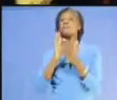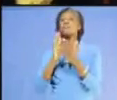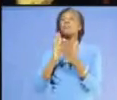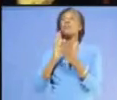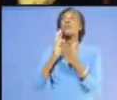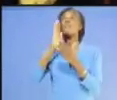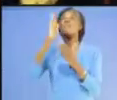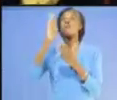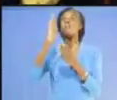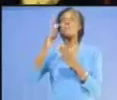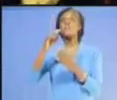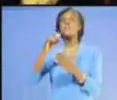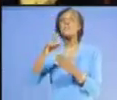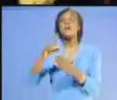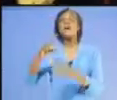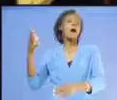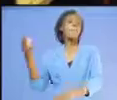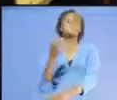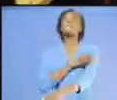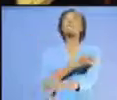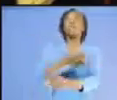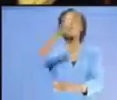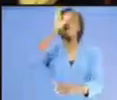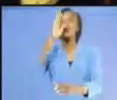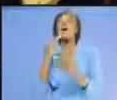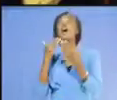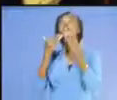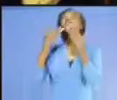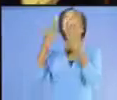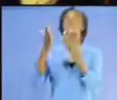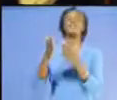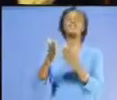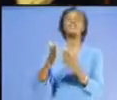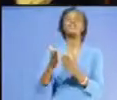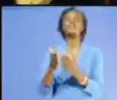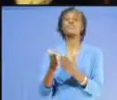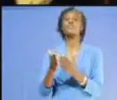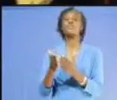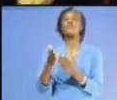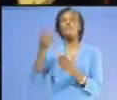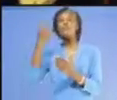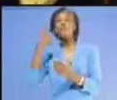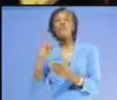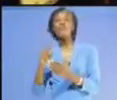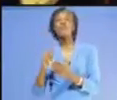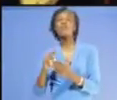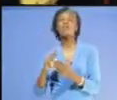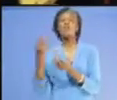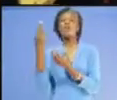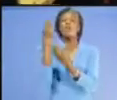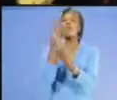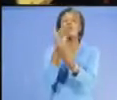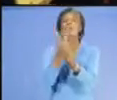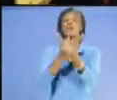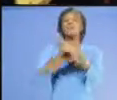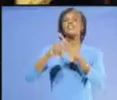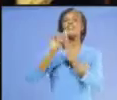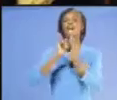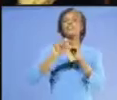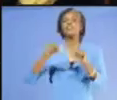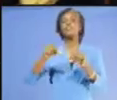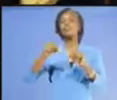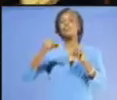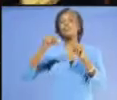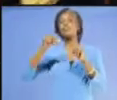being a powerful God. Thank you for redemptive grace and